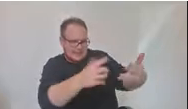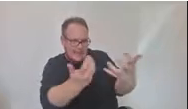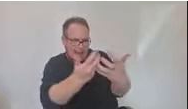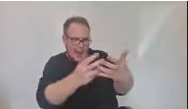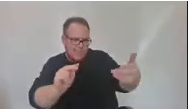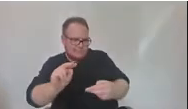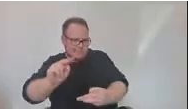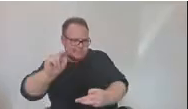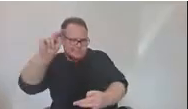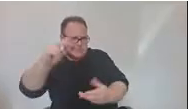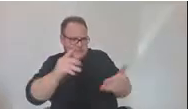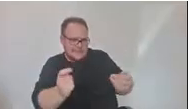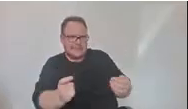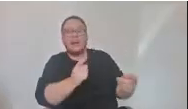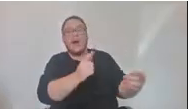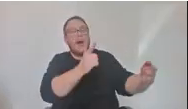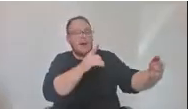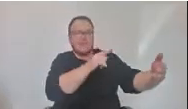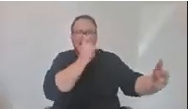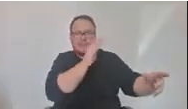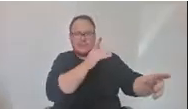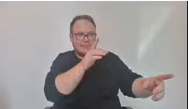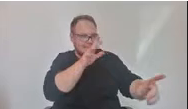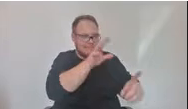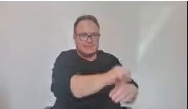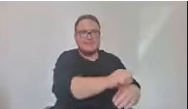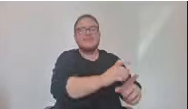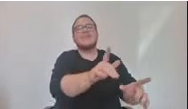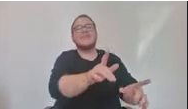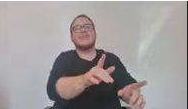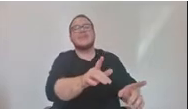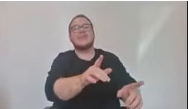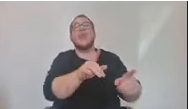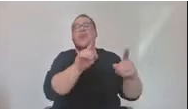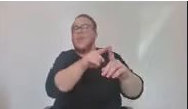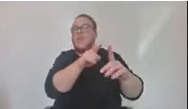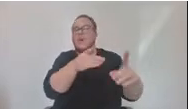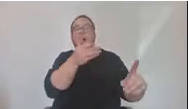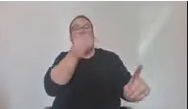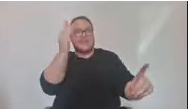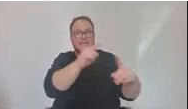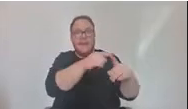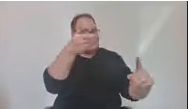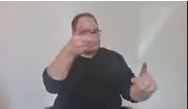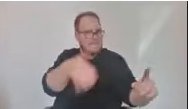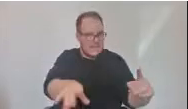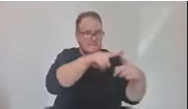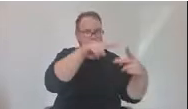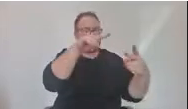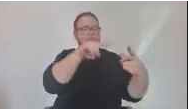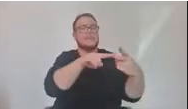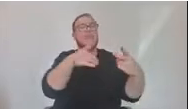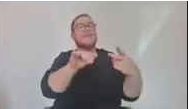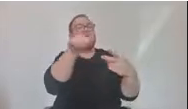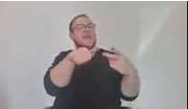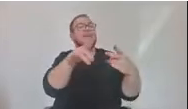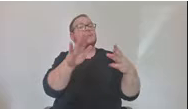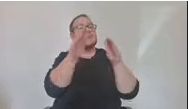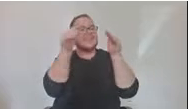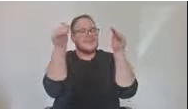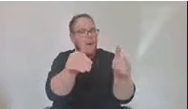of these pockets, and we were able to target them. The next stage was to target. So once we've identified a group of people that are being underserved,